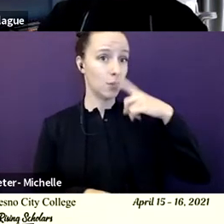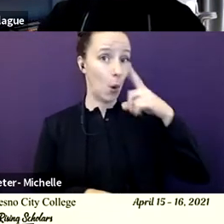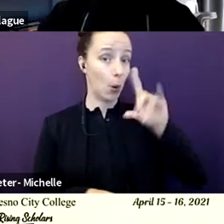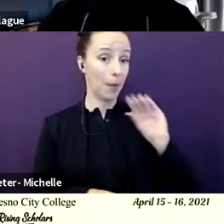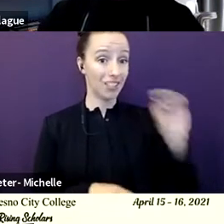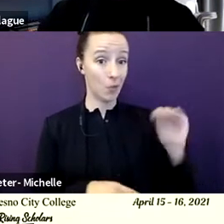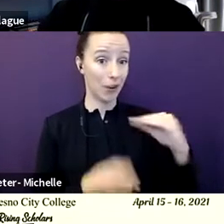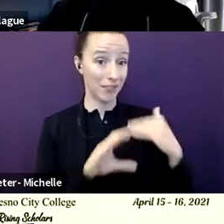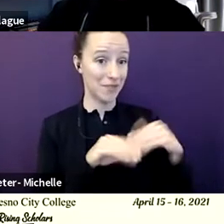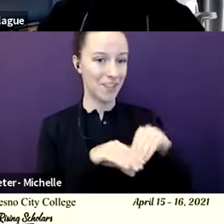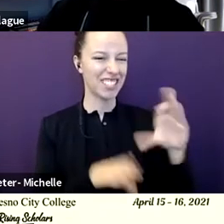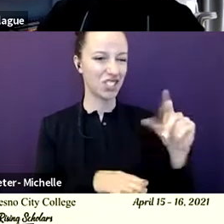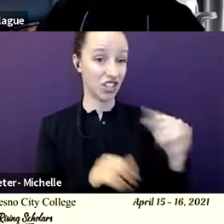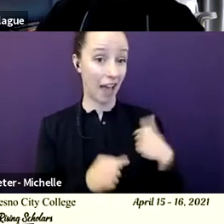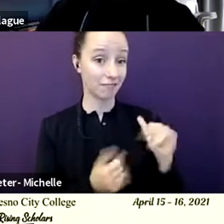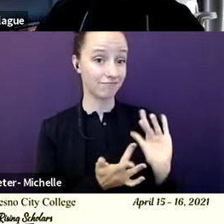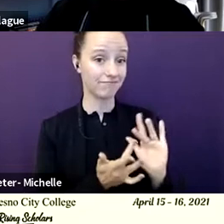chat, that'd be great.